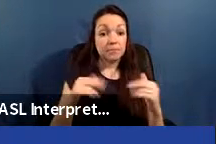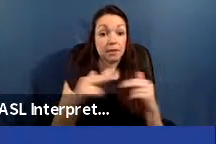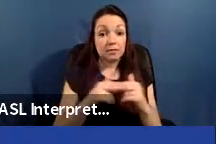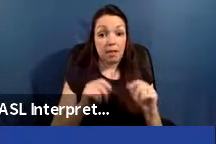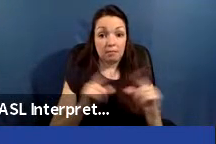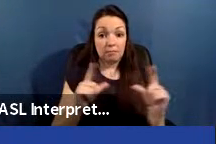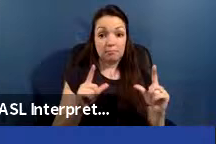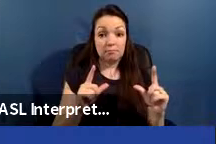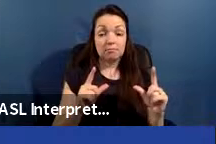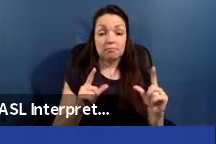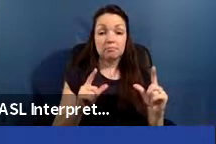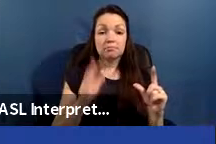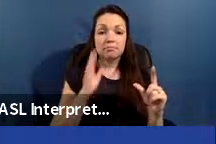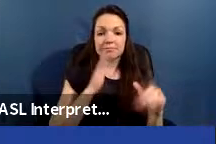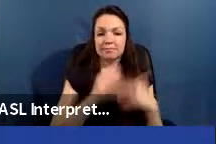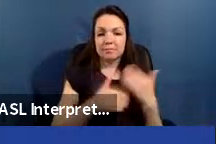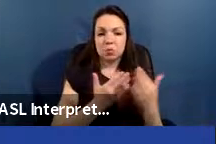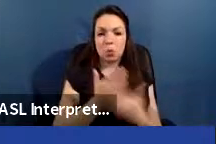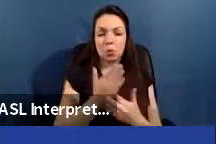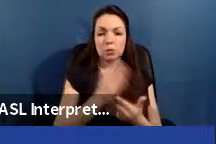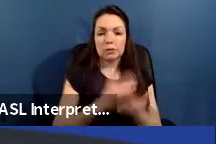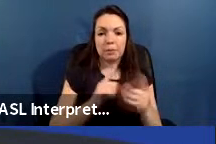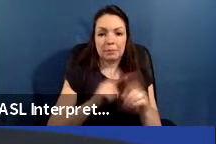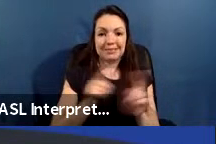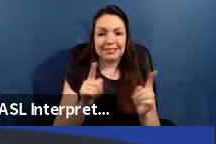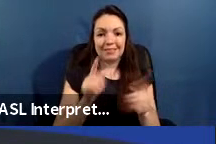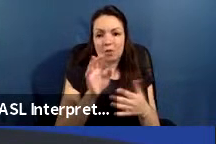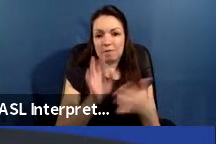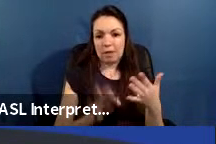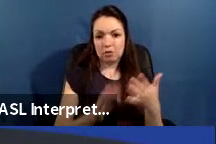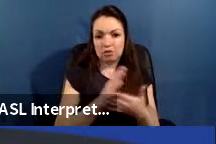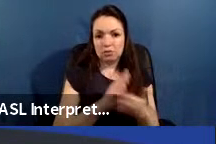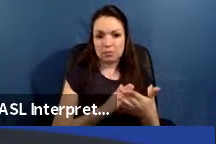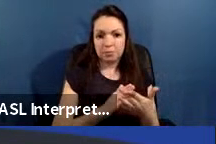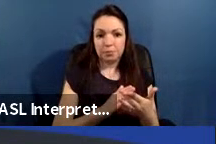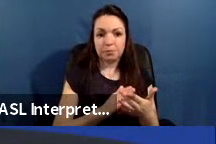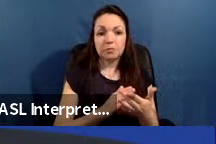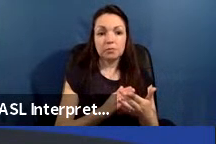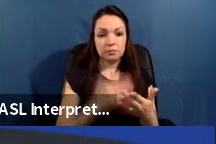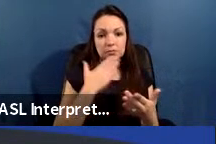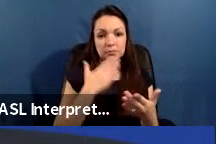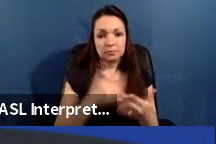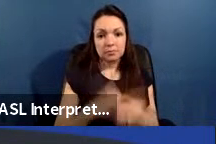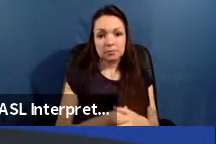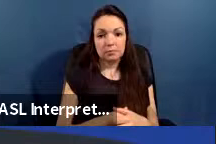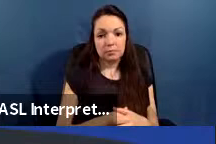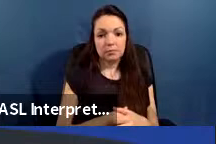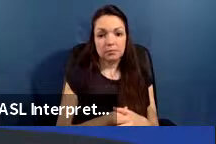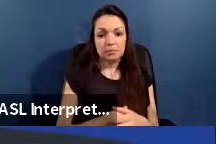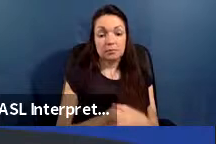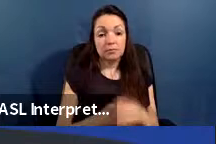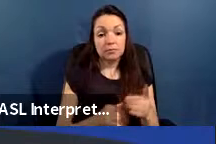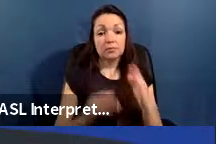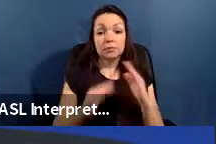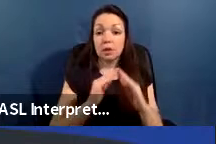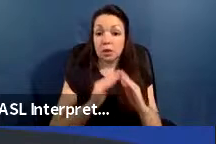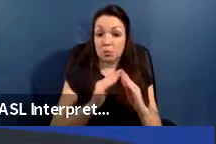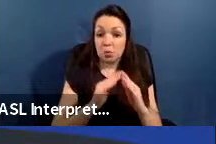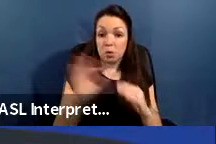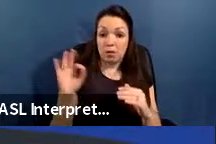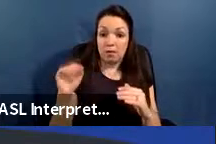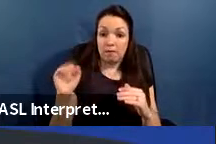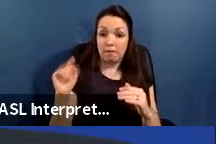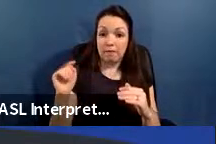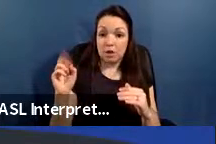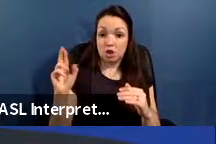of some of the different factors. Next slide, thank you. So here are the community factors